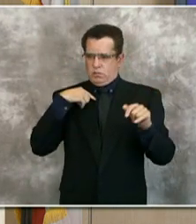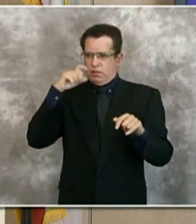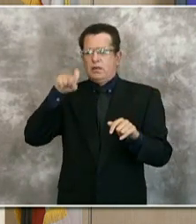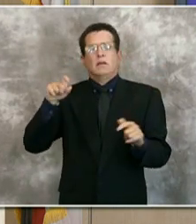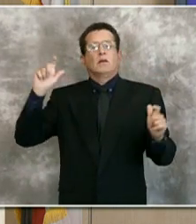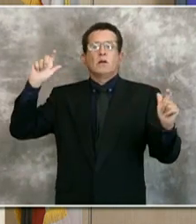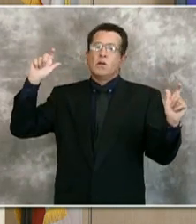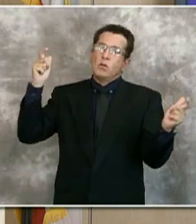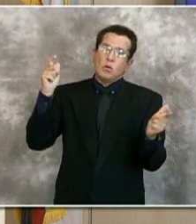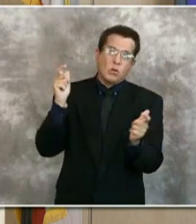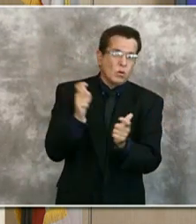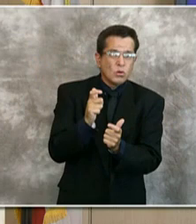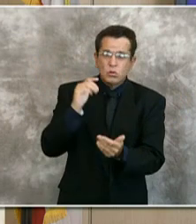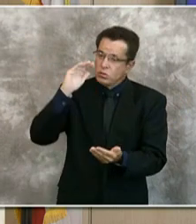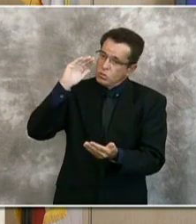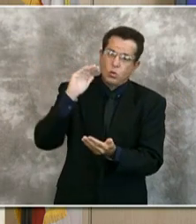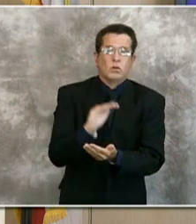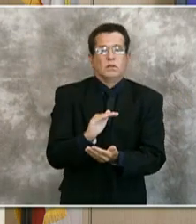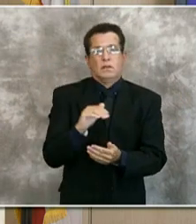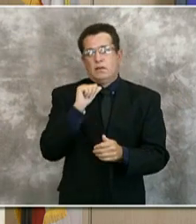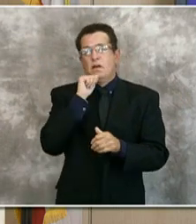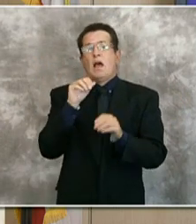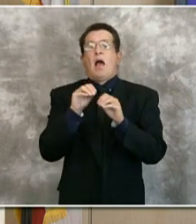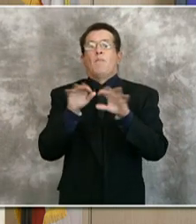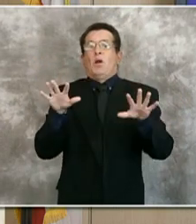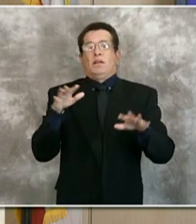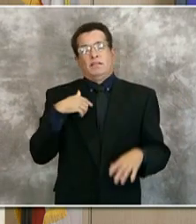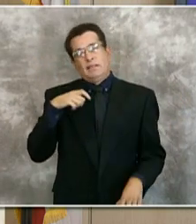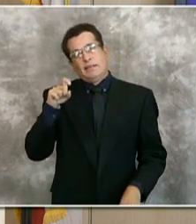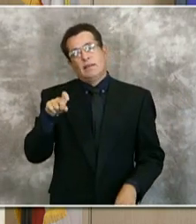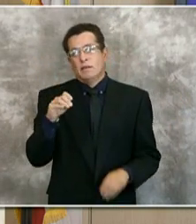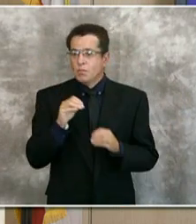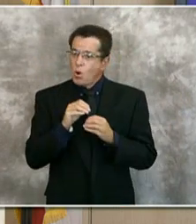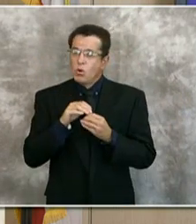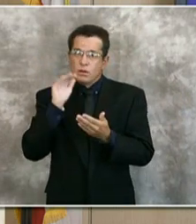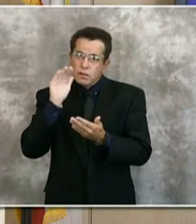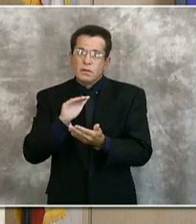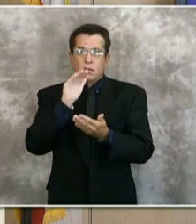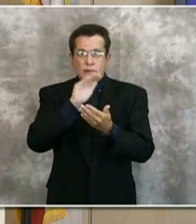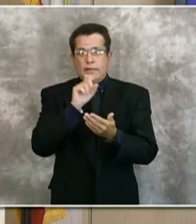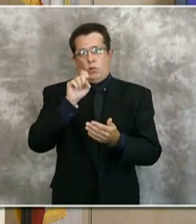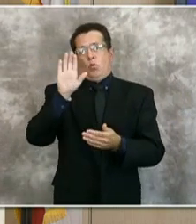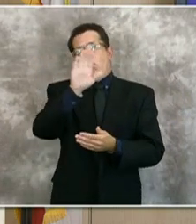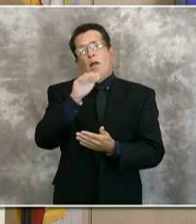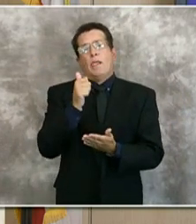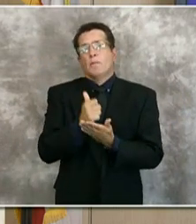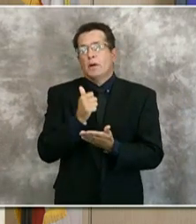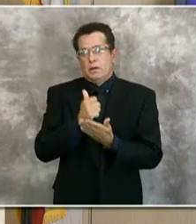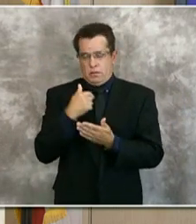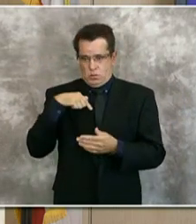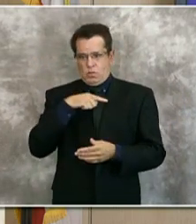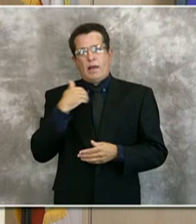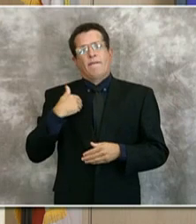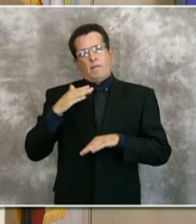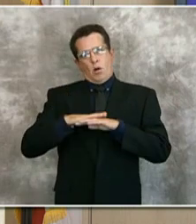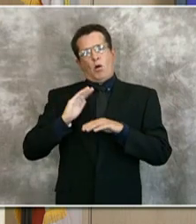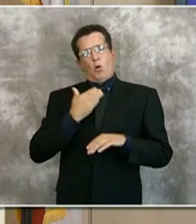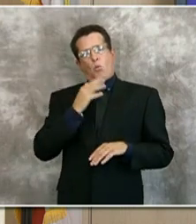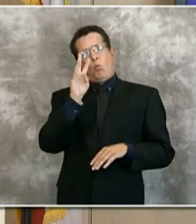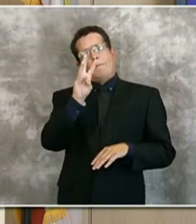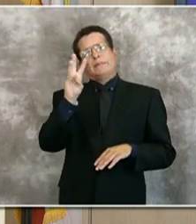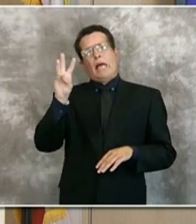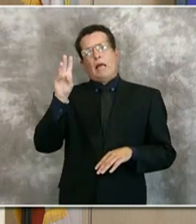curtail those outbreaks. We have long had on our coronavirus website information